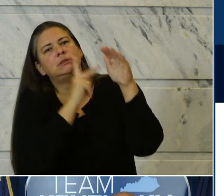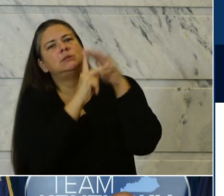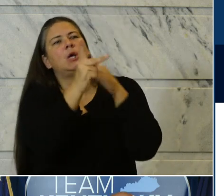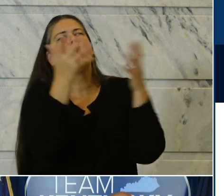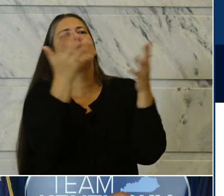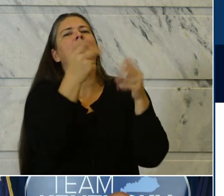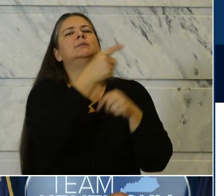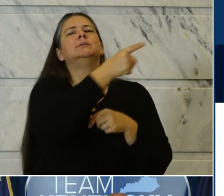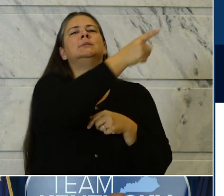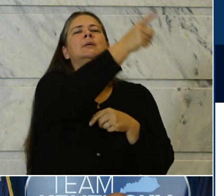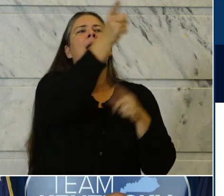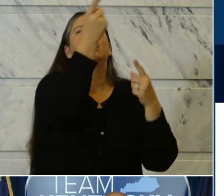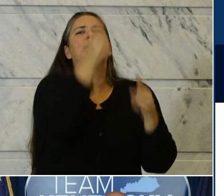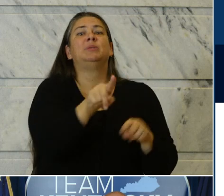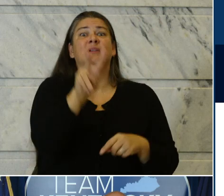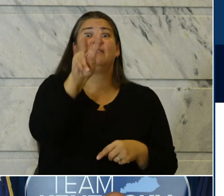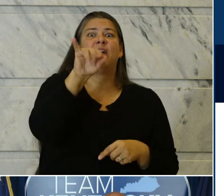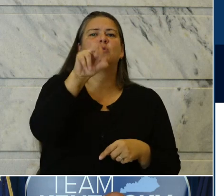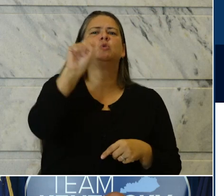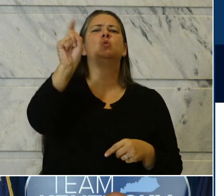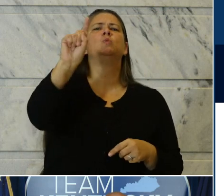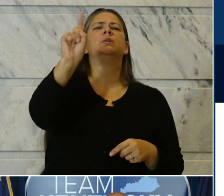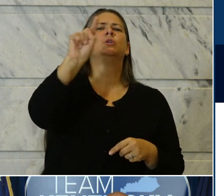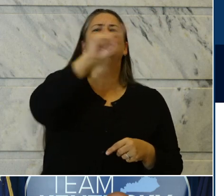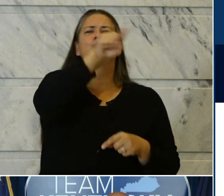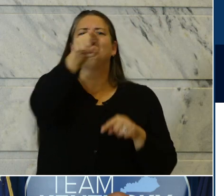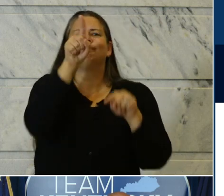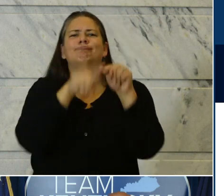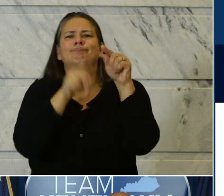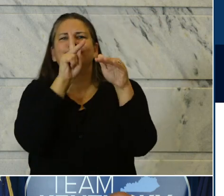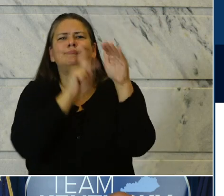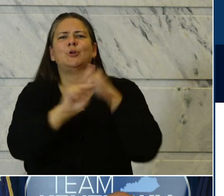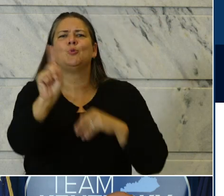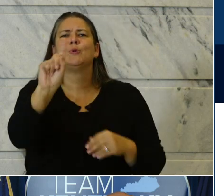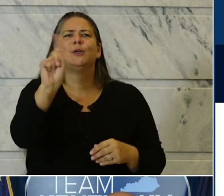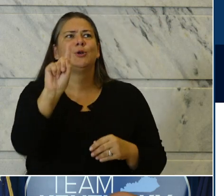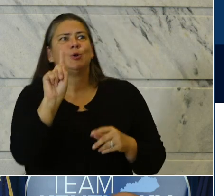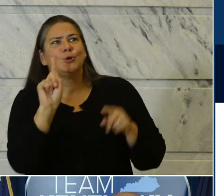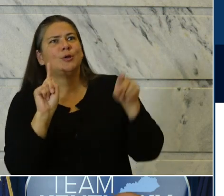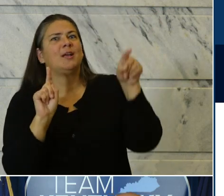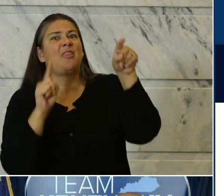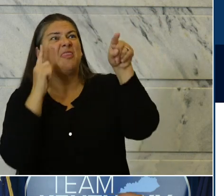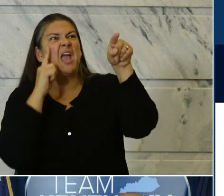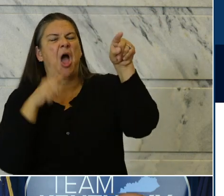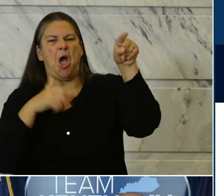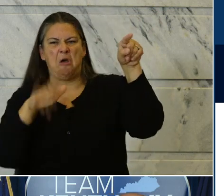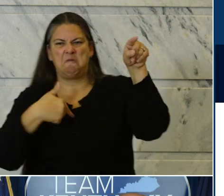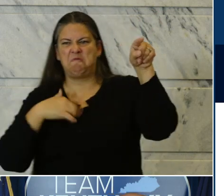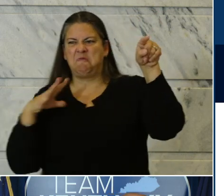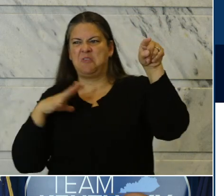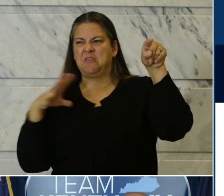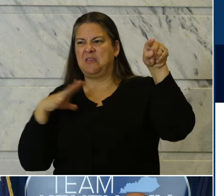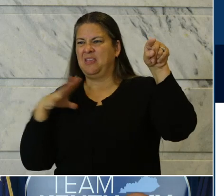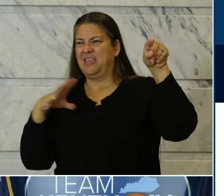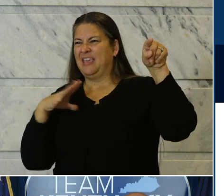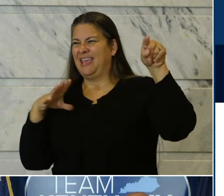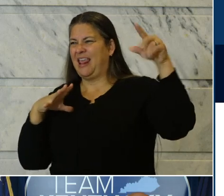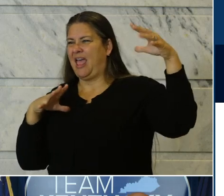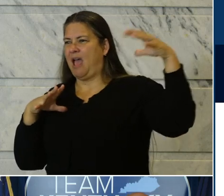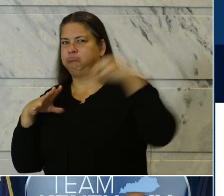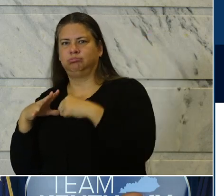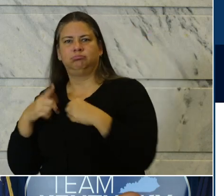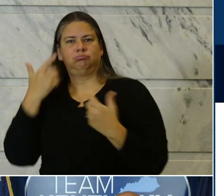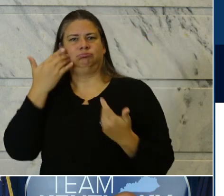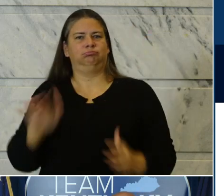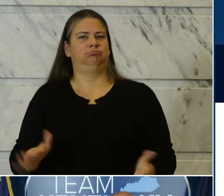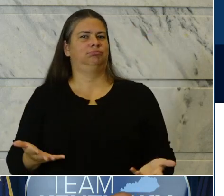sloppy, the virus got out of control, and it took a lot more lives. So please, when I talk these wrap-up